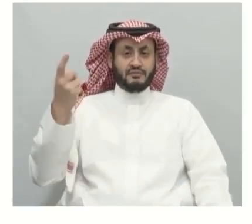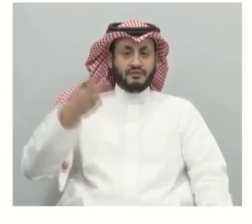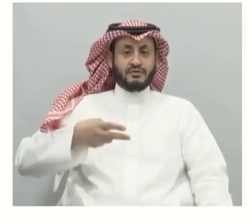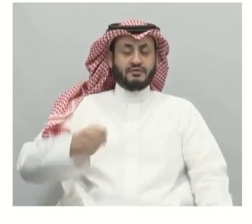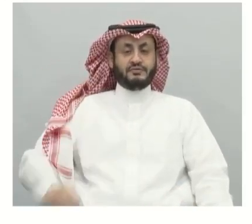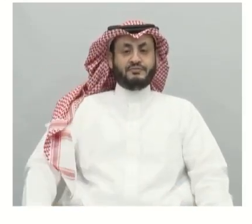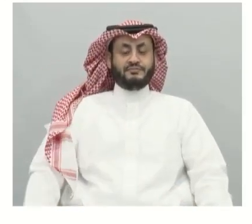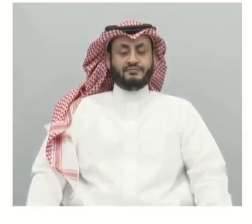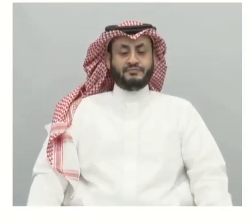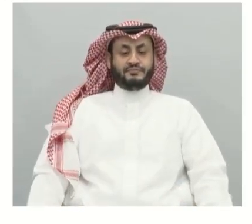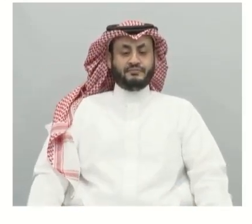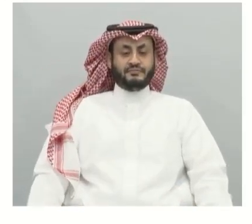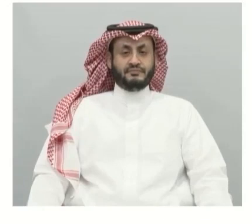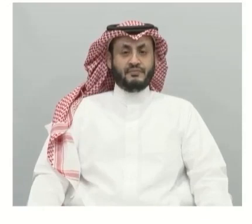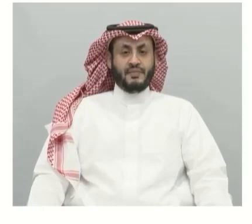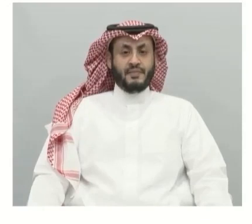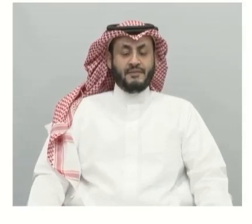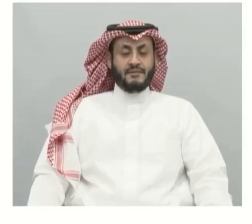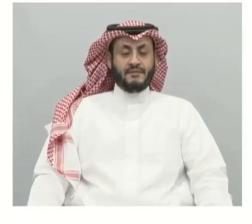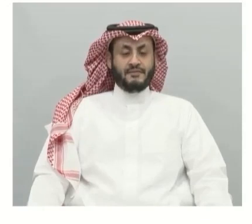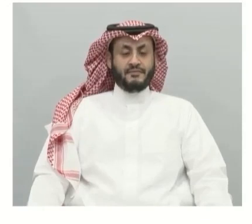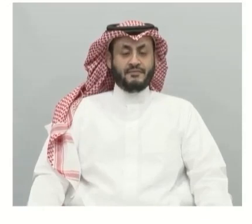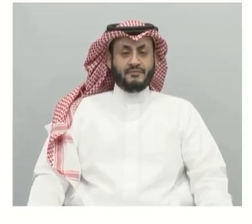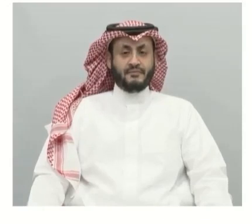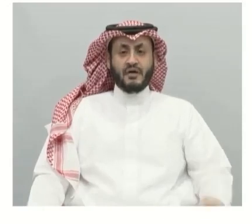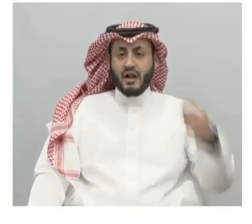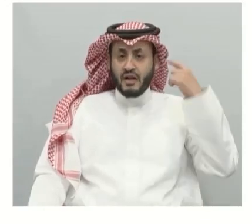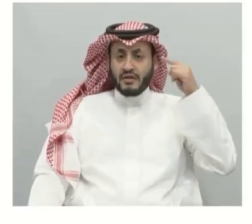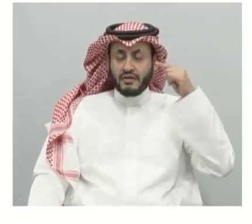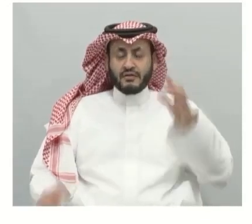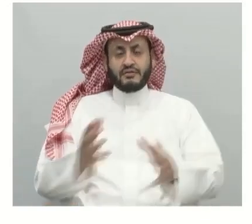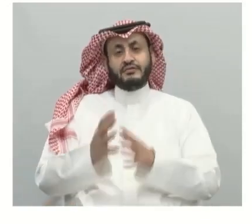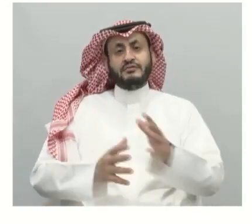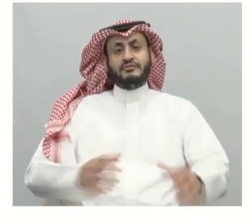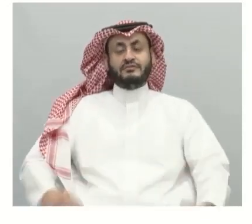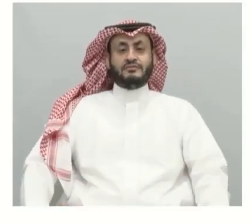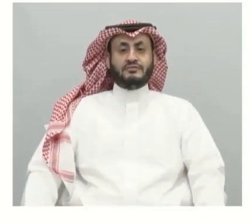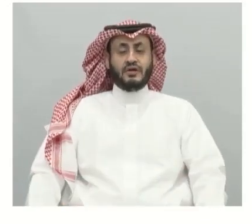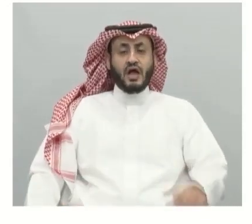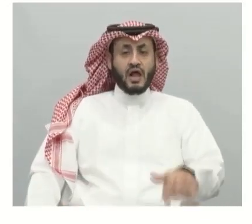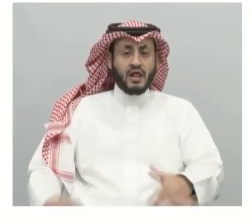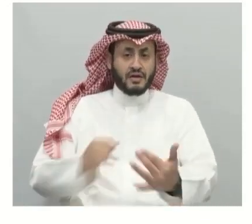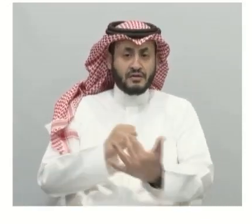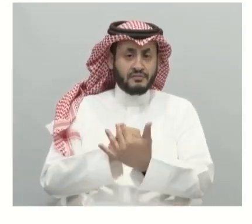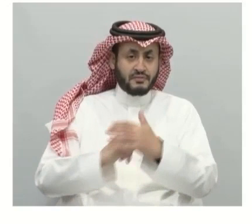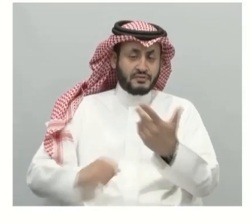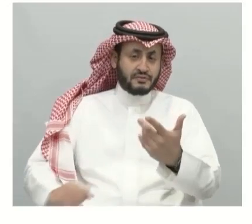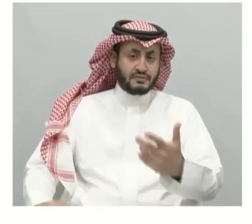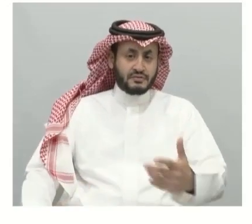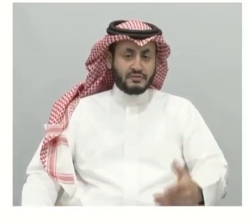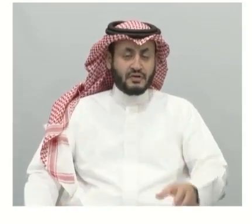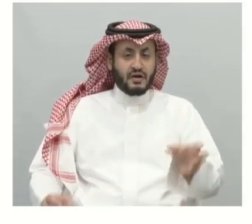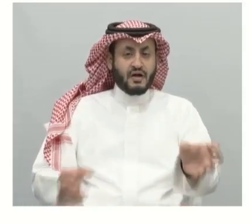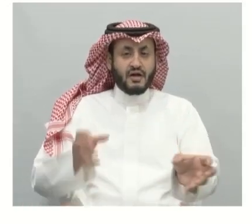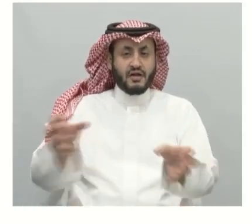discuss, plus pair work. Listen objectives. Learners will be able to recognize the names of